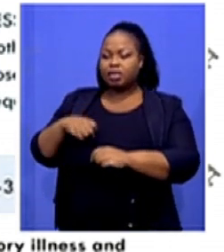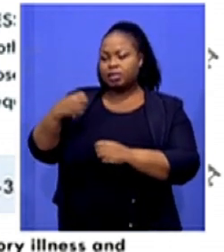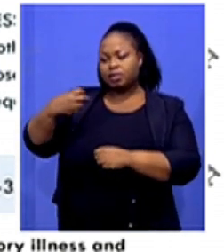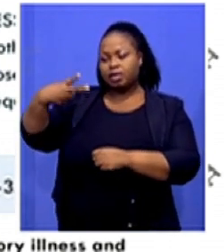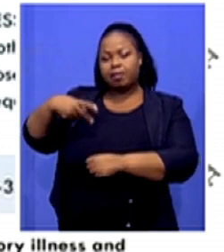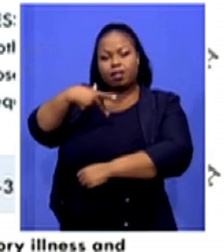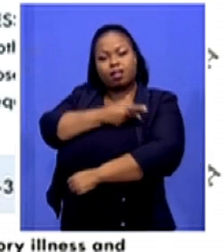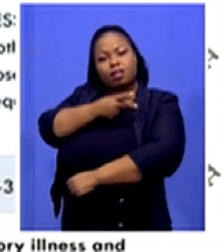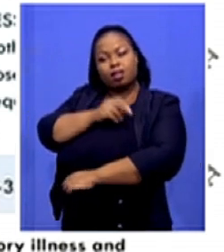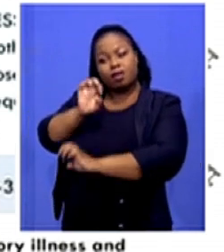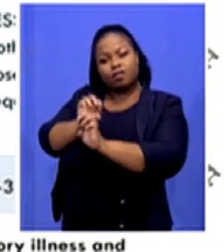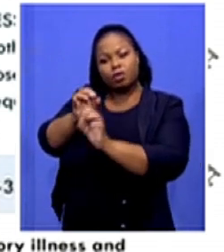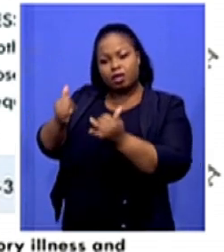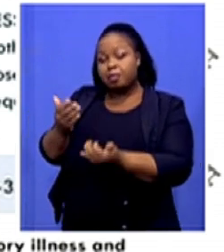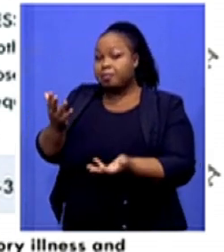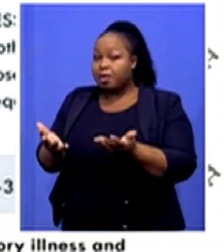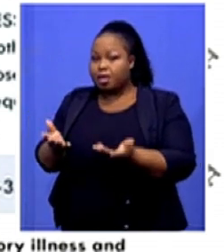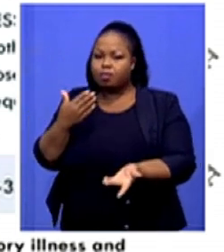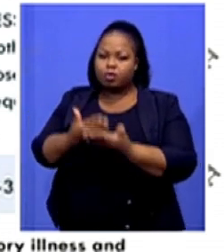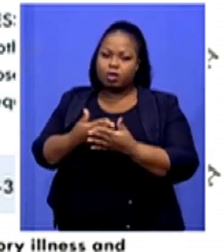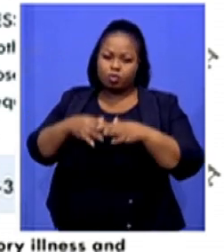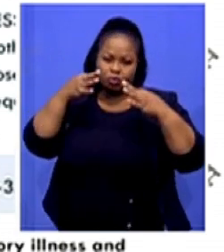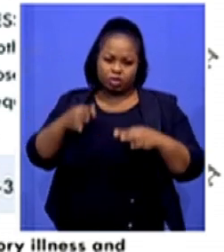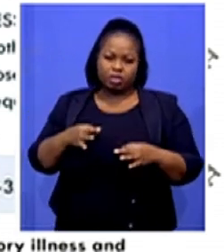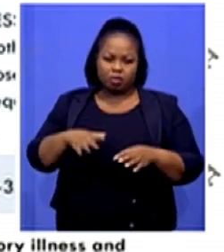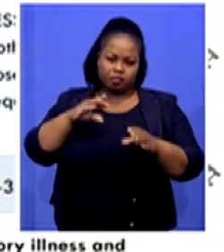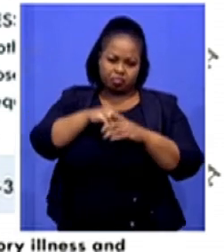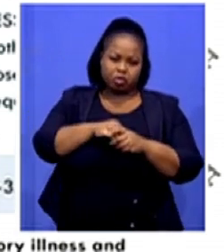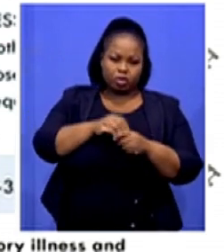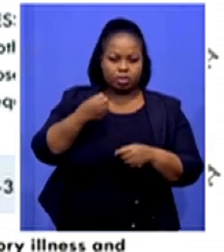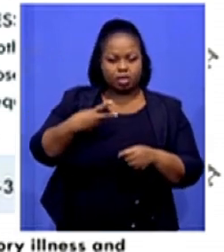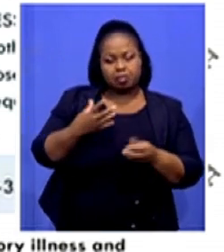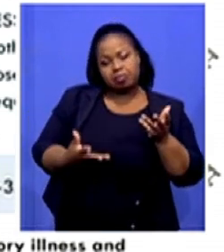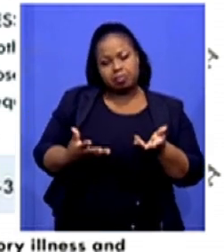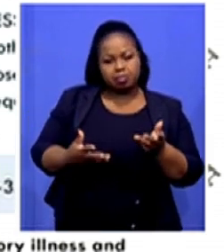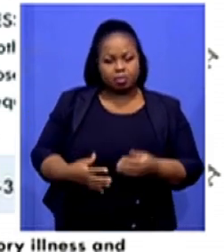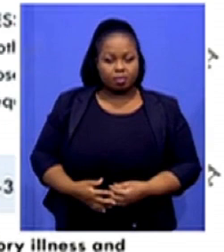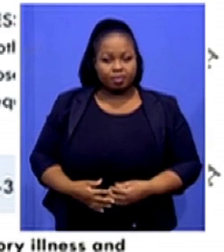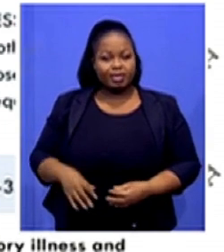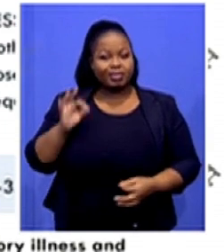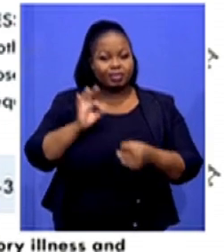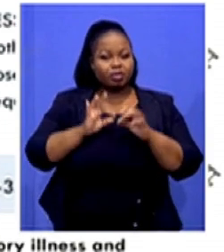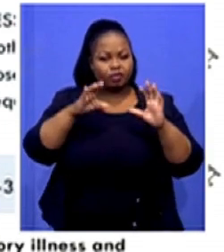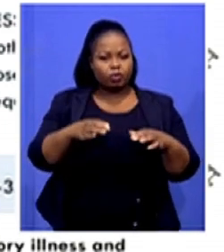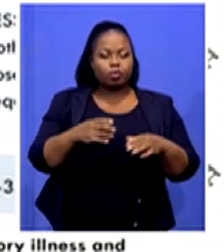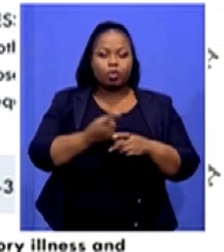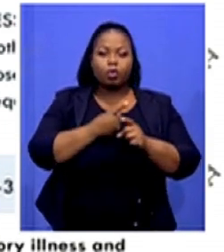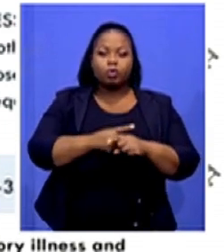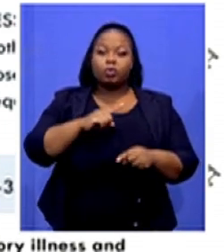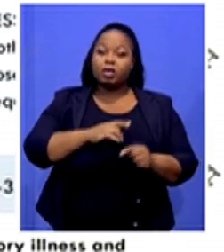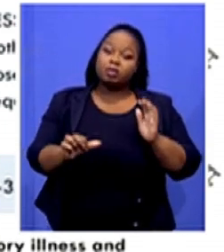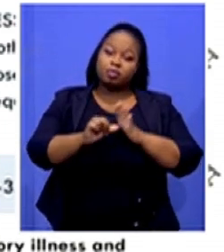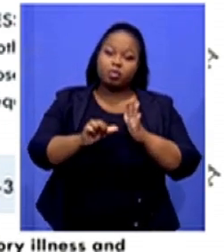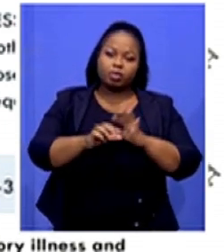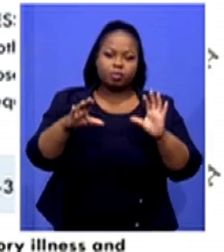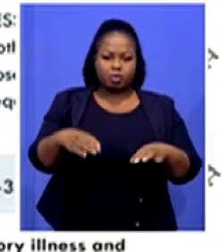not decide to actually include a second dose of the vaccine. This particular group is probably the most important group because it gives us a greater